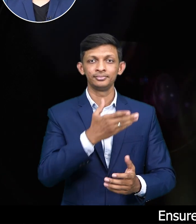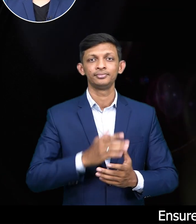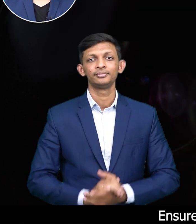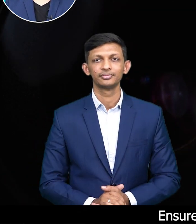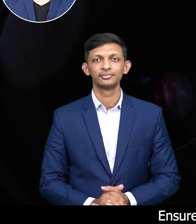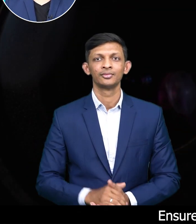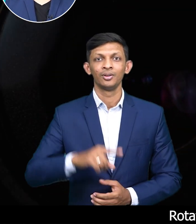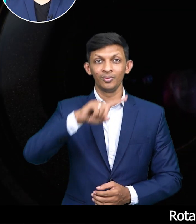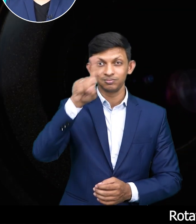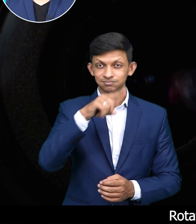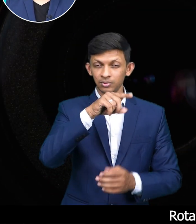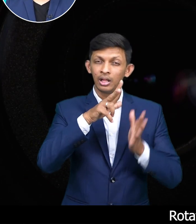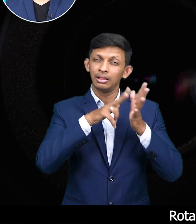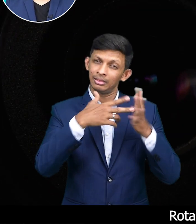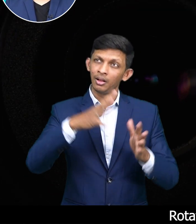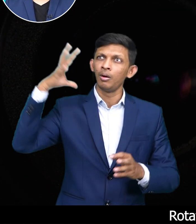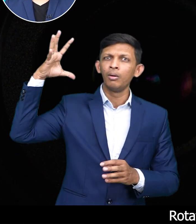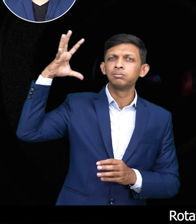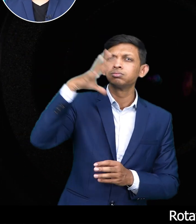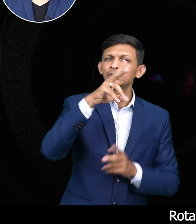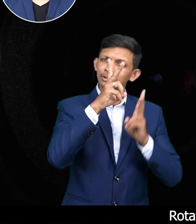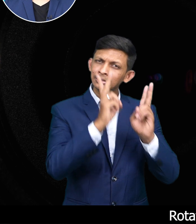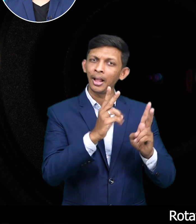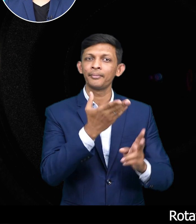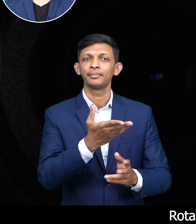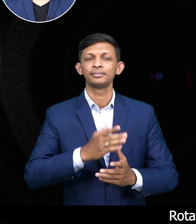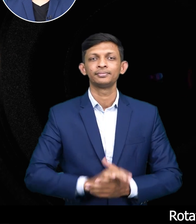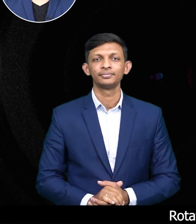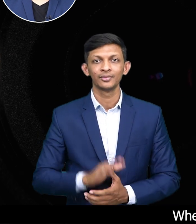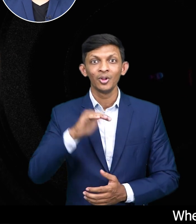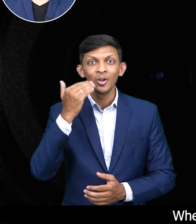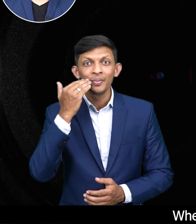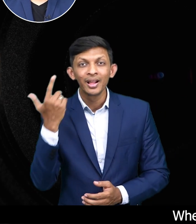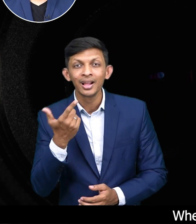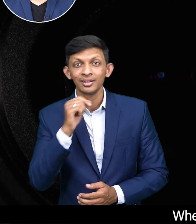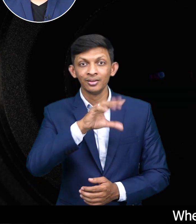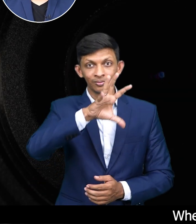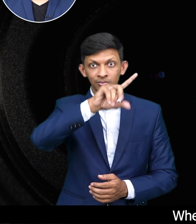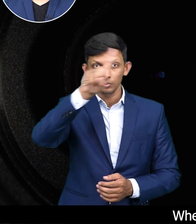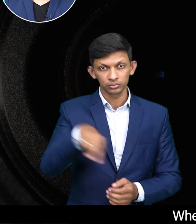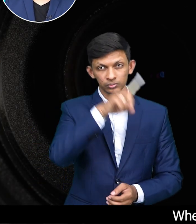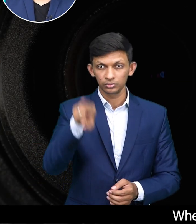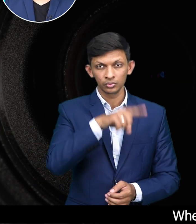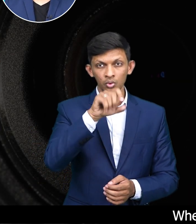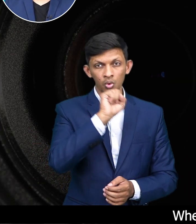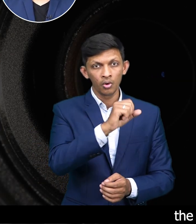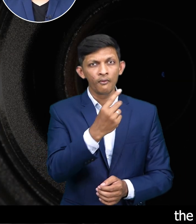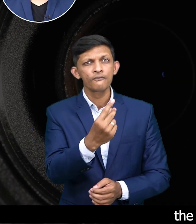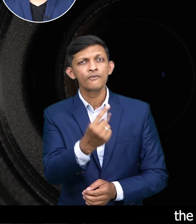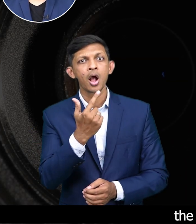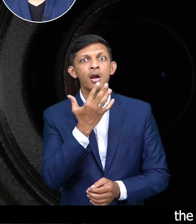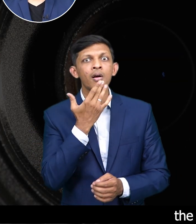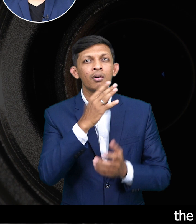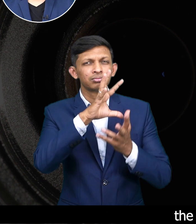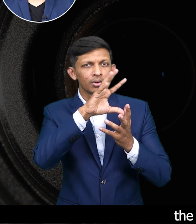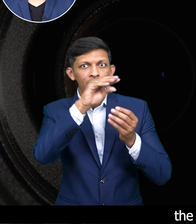freely. Rotate the disc in the daylight. When the disc is rotated fast, the